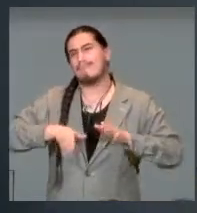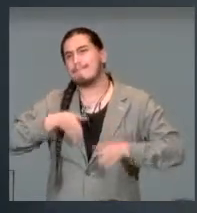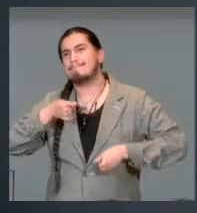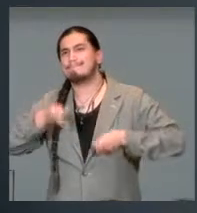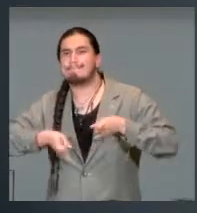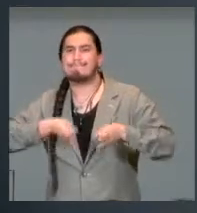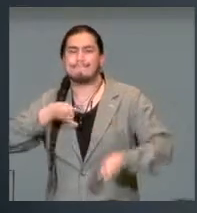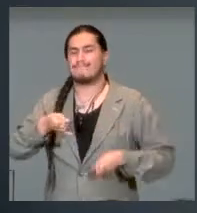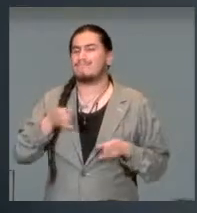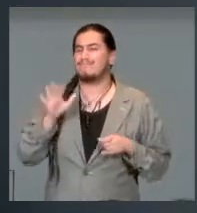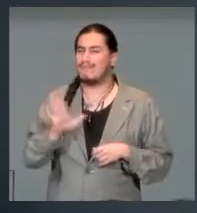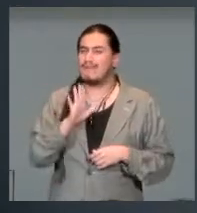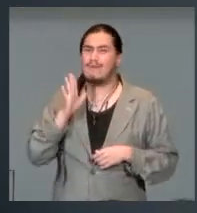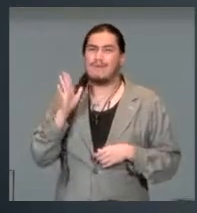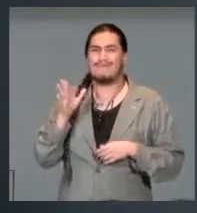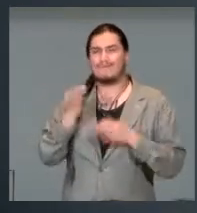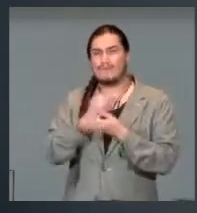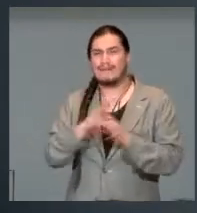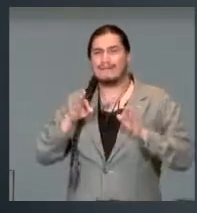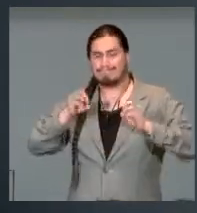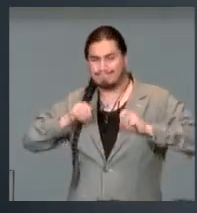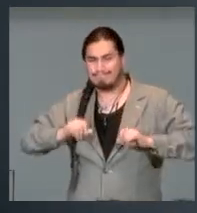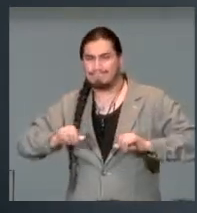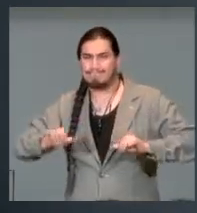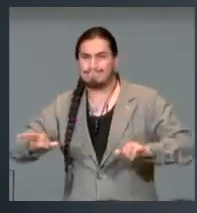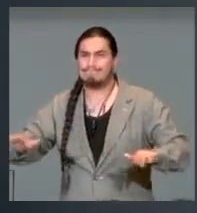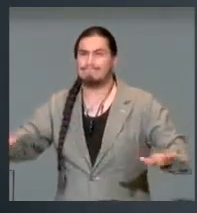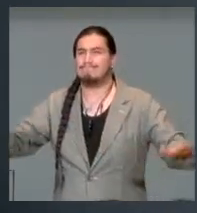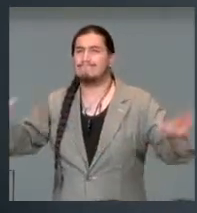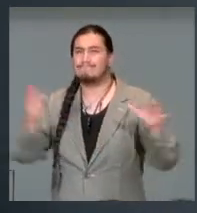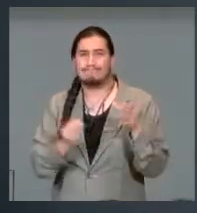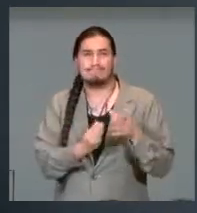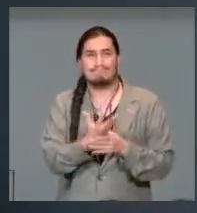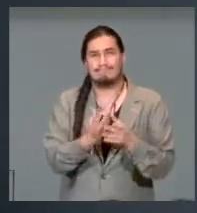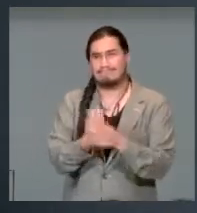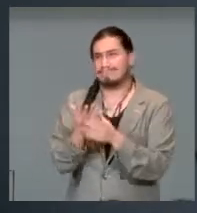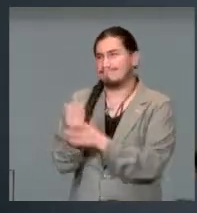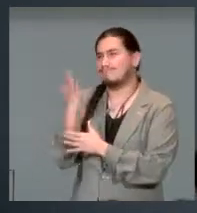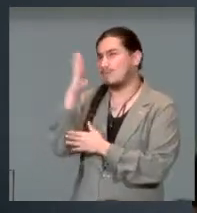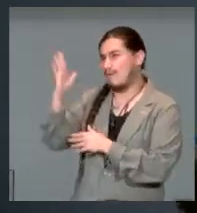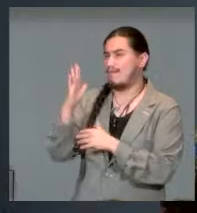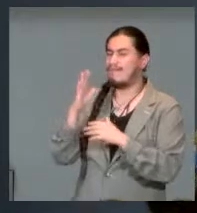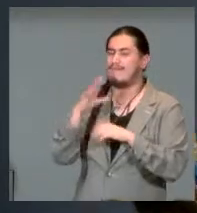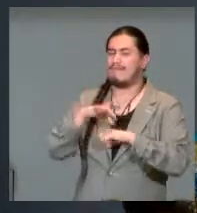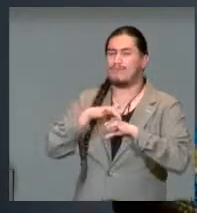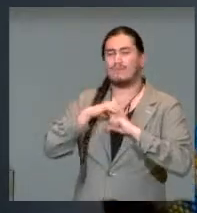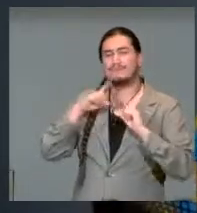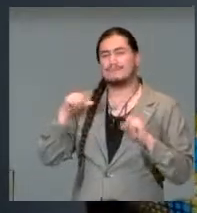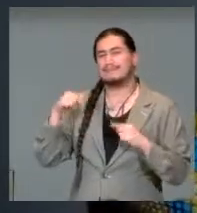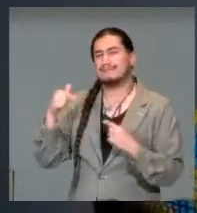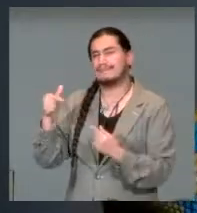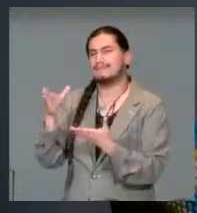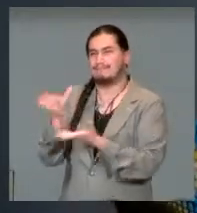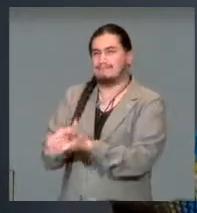and seeds of freedom fall into the cracks, stopping the earth from spinning.